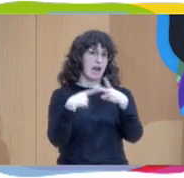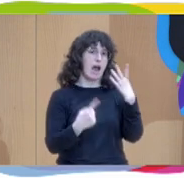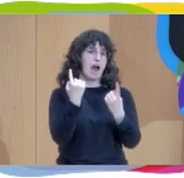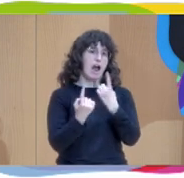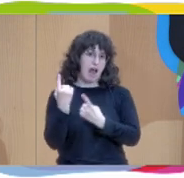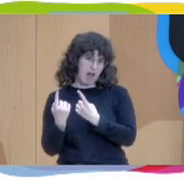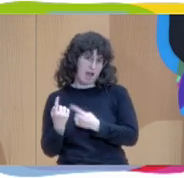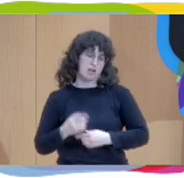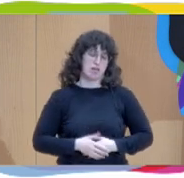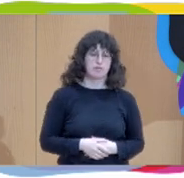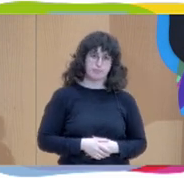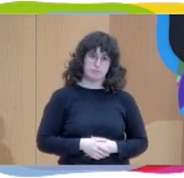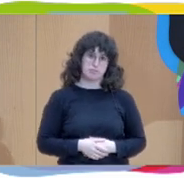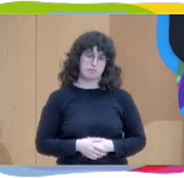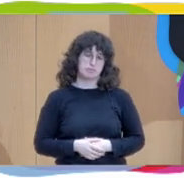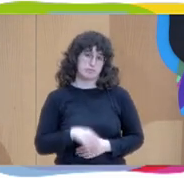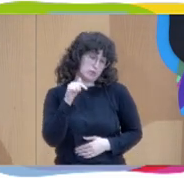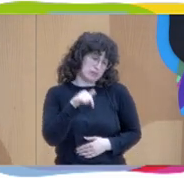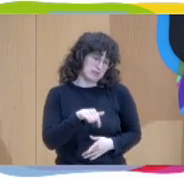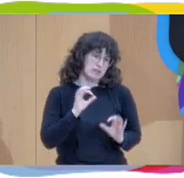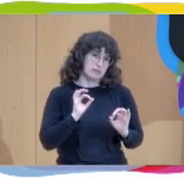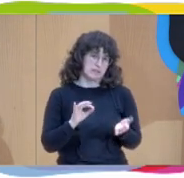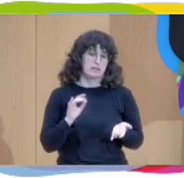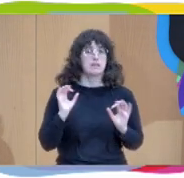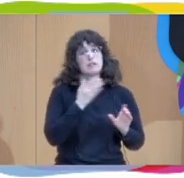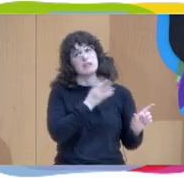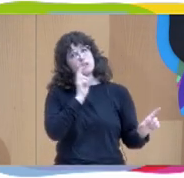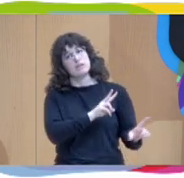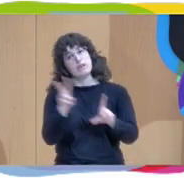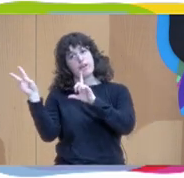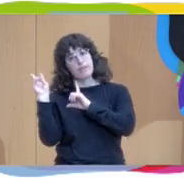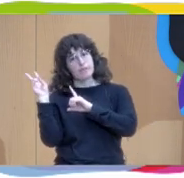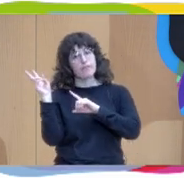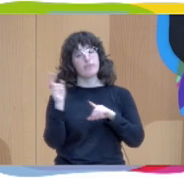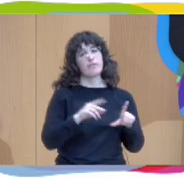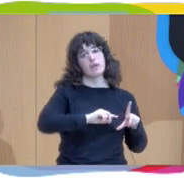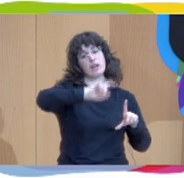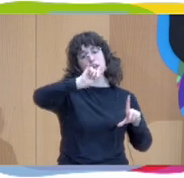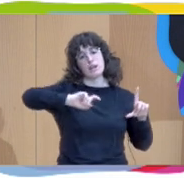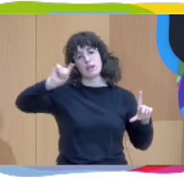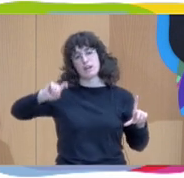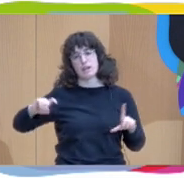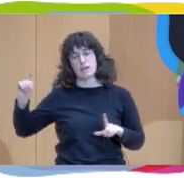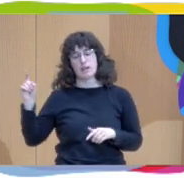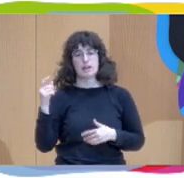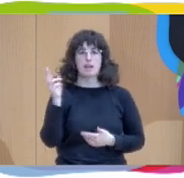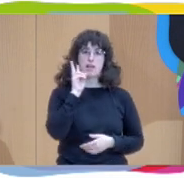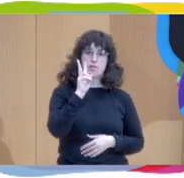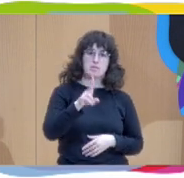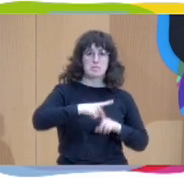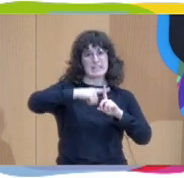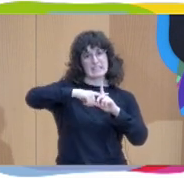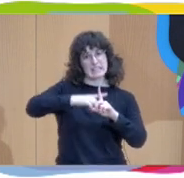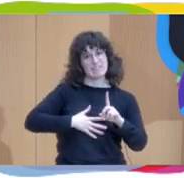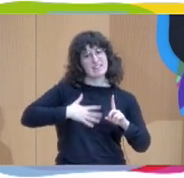Here's a picture of the overall satisfaction rate in all the models, and